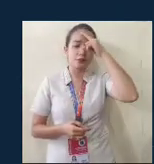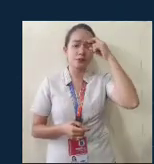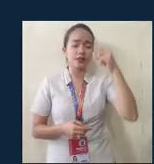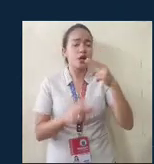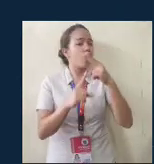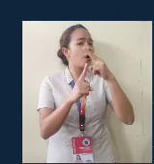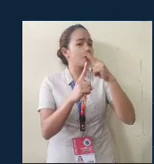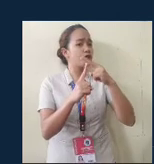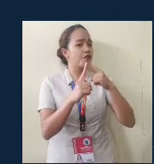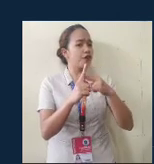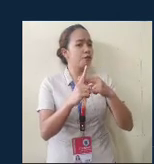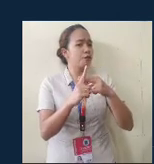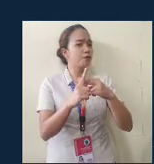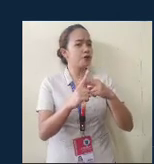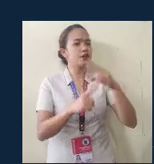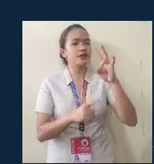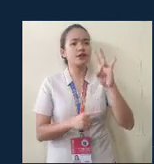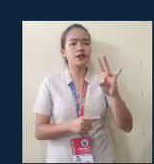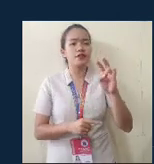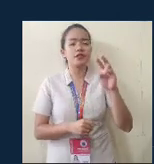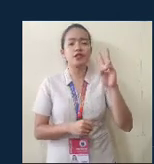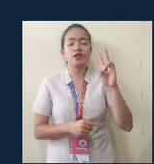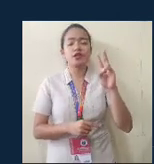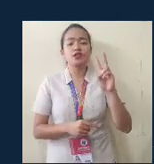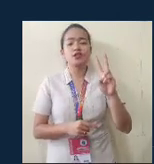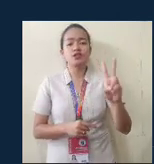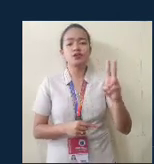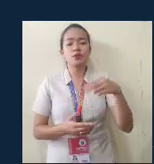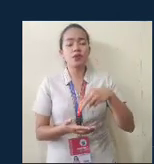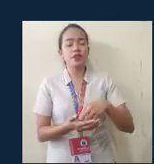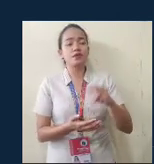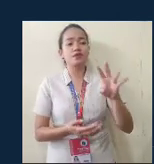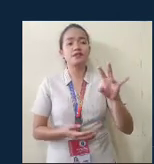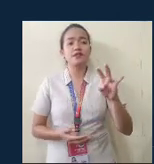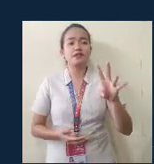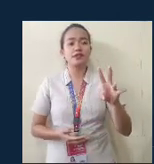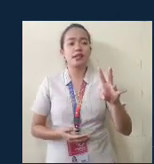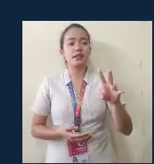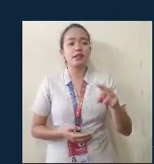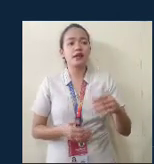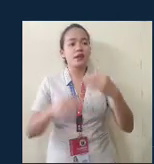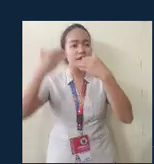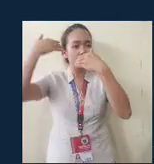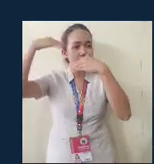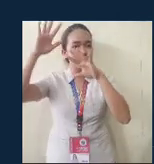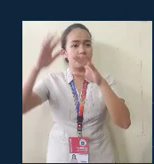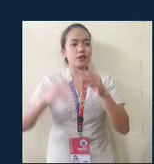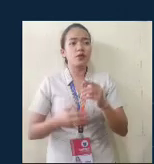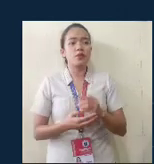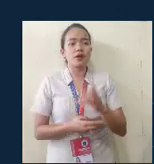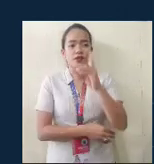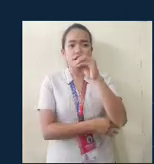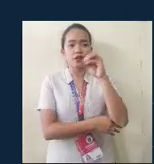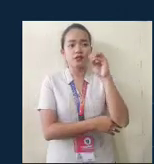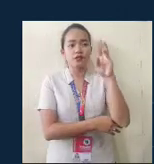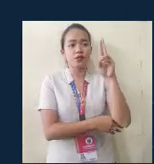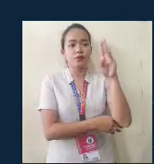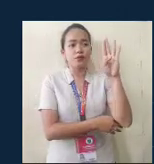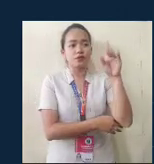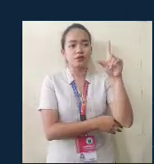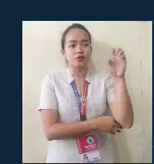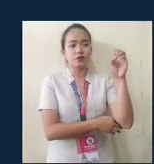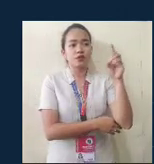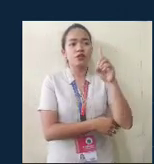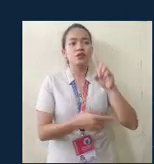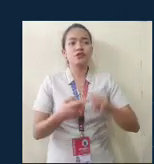limit was doubled to 280 for all languages except Chinese, Japanese,